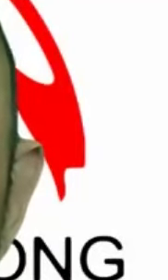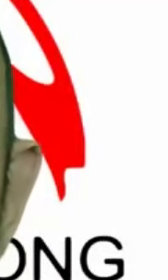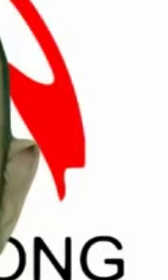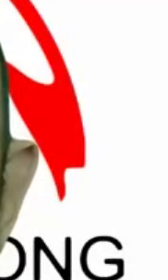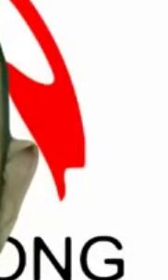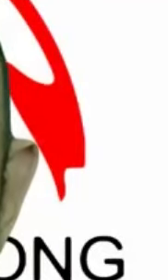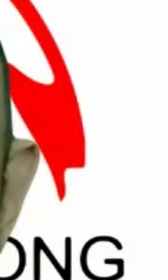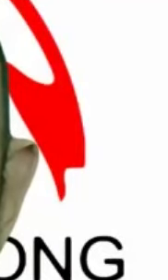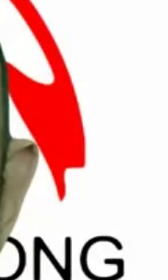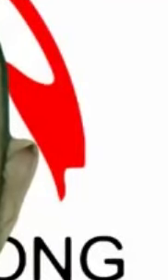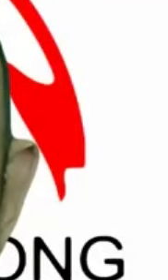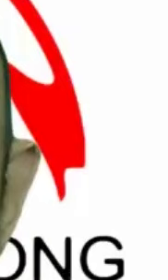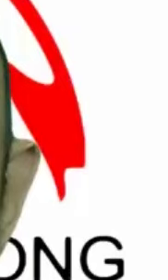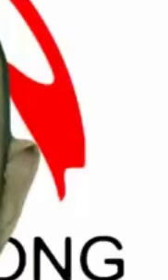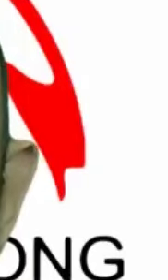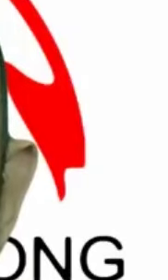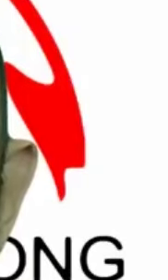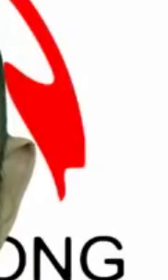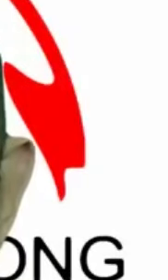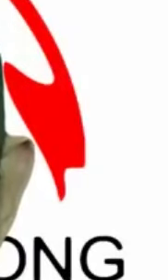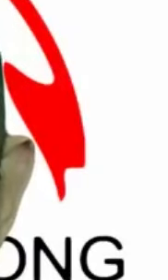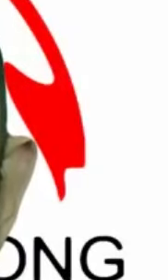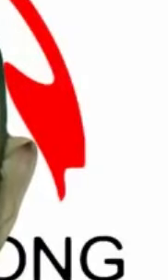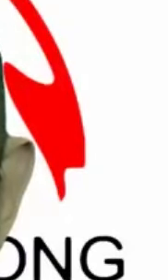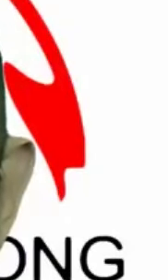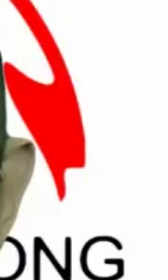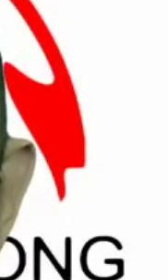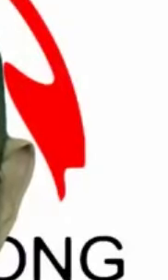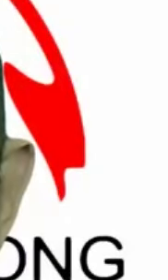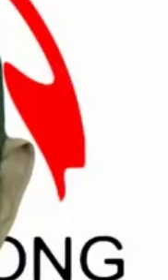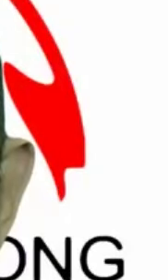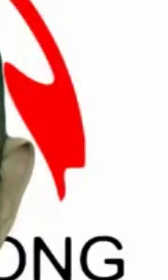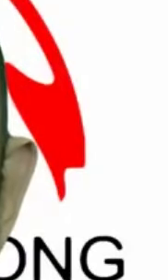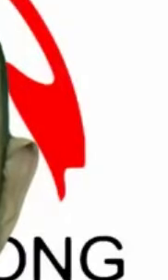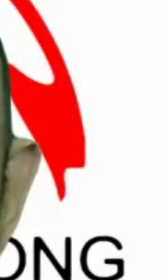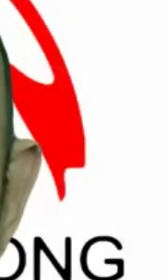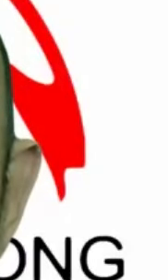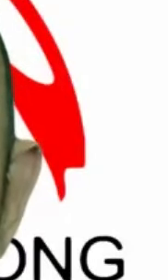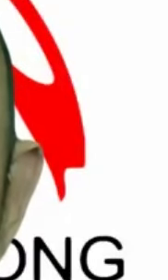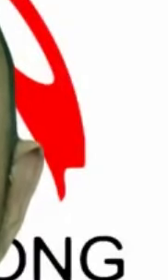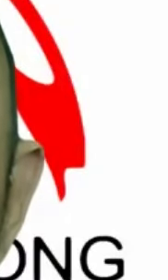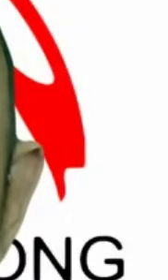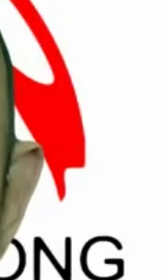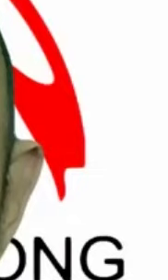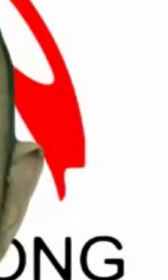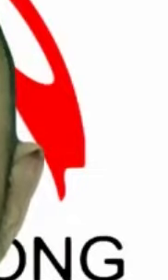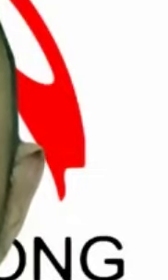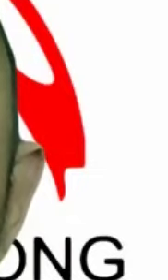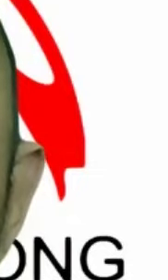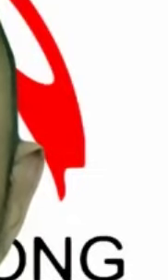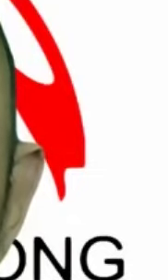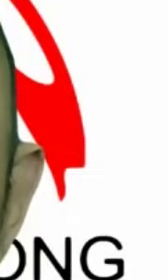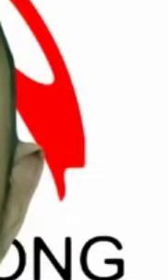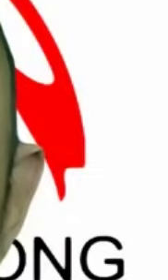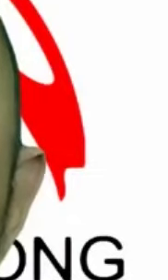things, to let people have meaningful participation, and also to establish